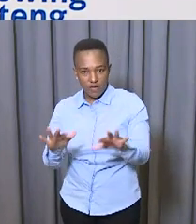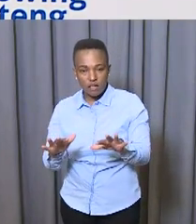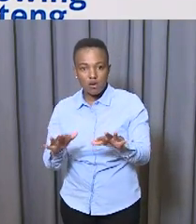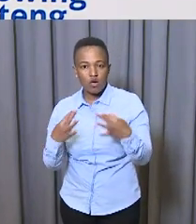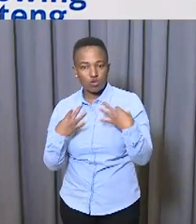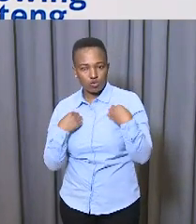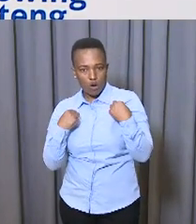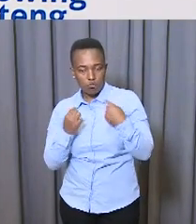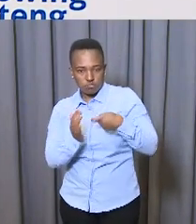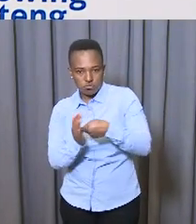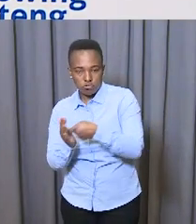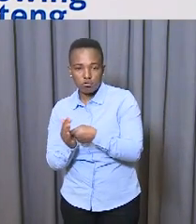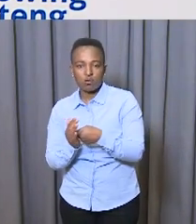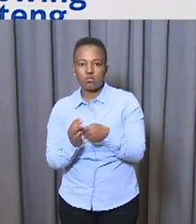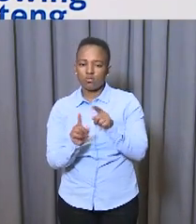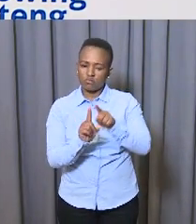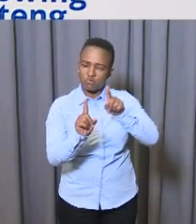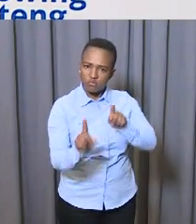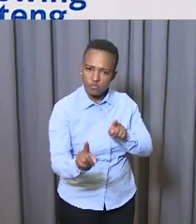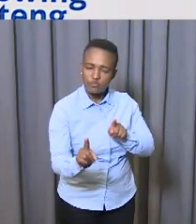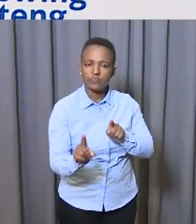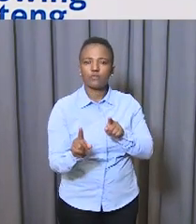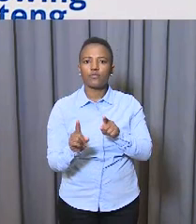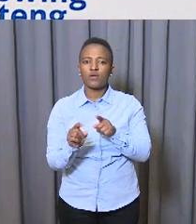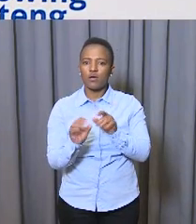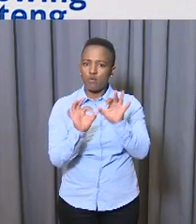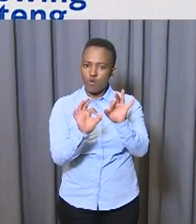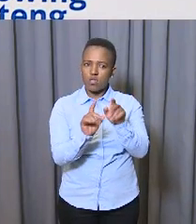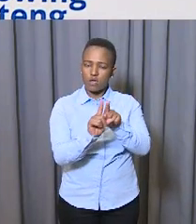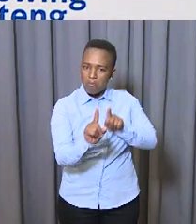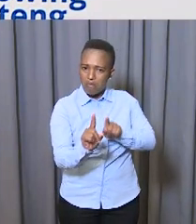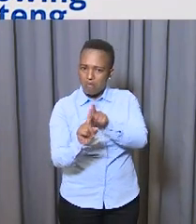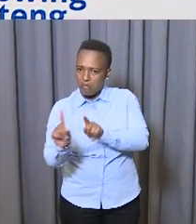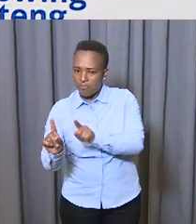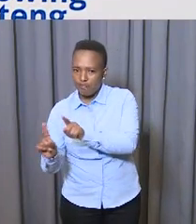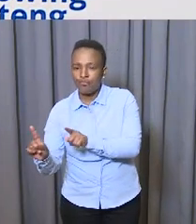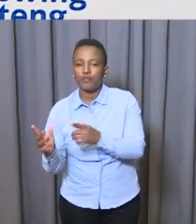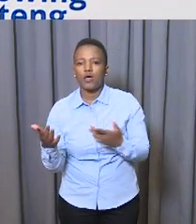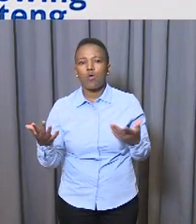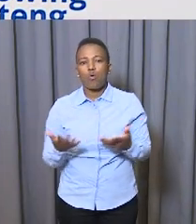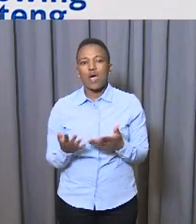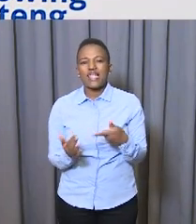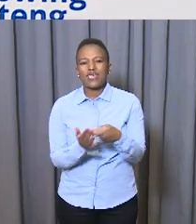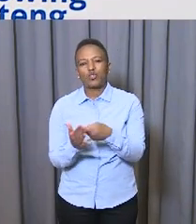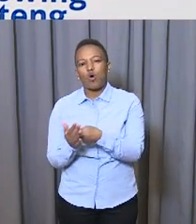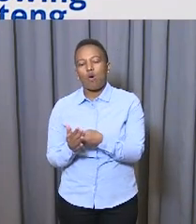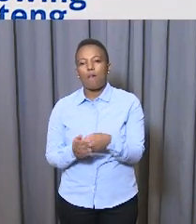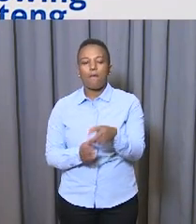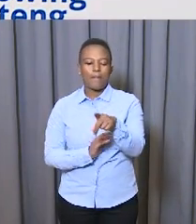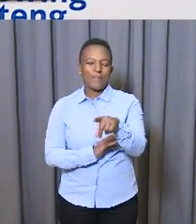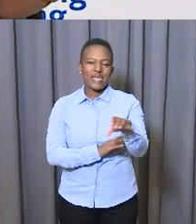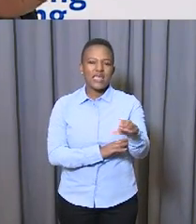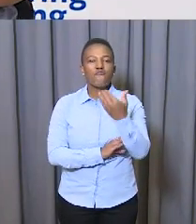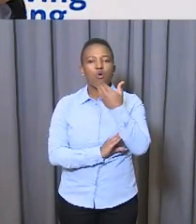doing, proper social self-policing, proper social distancing in the shops, PPE